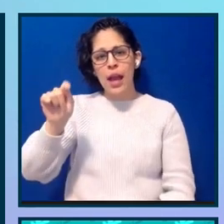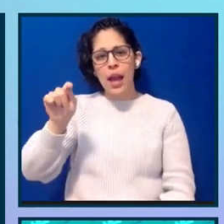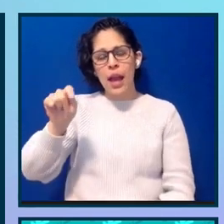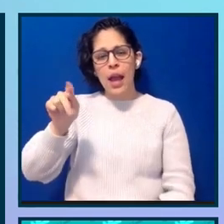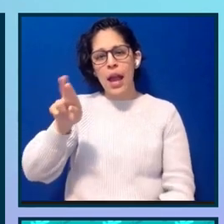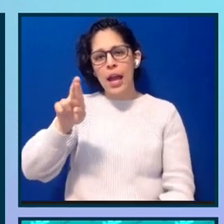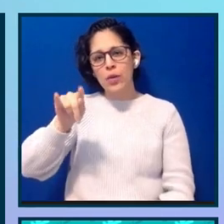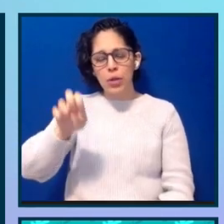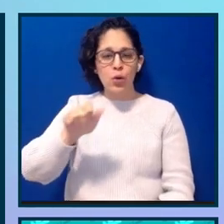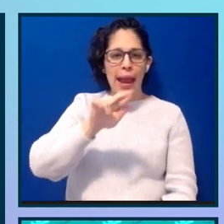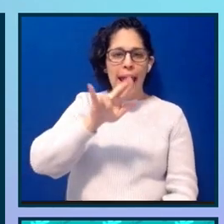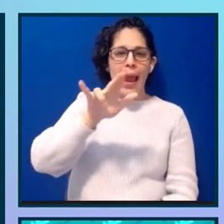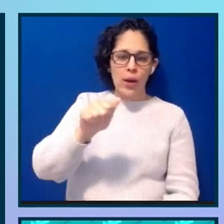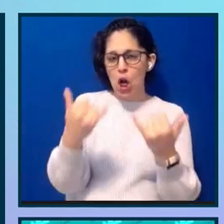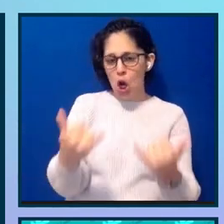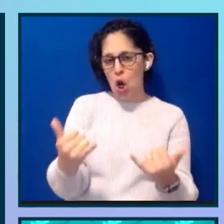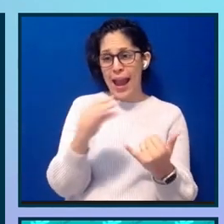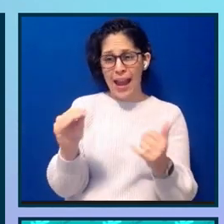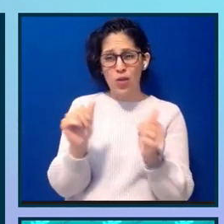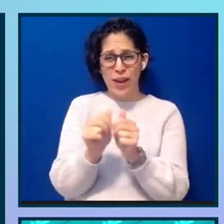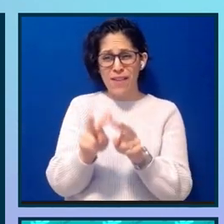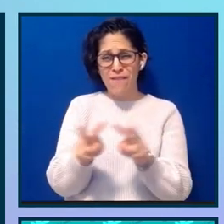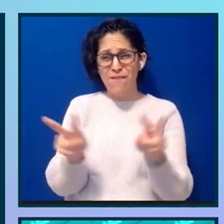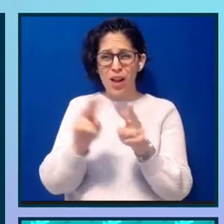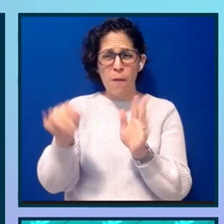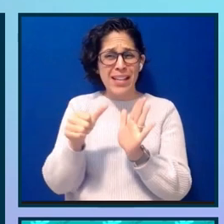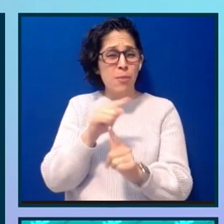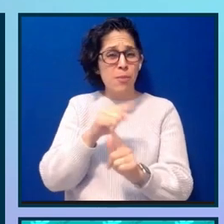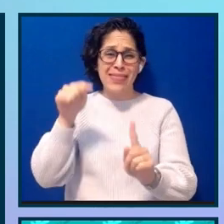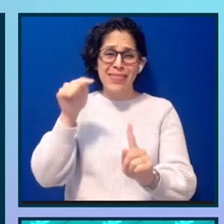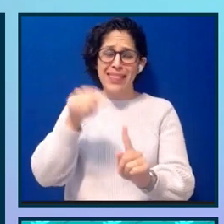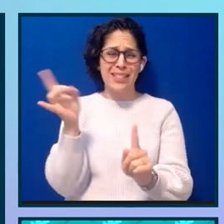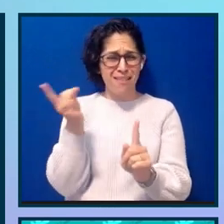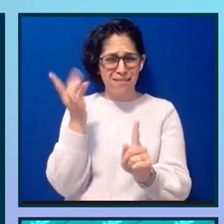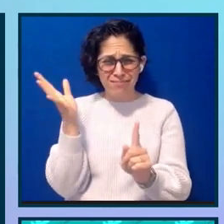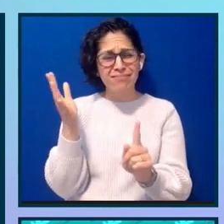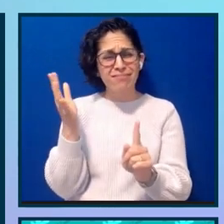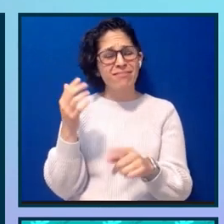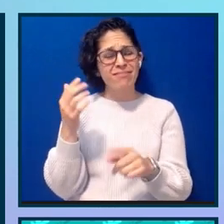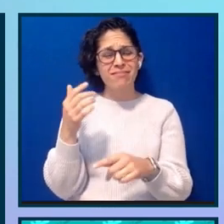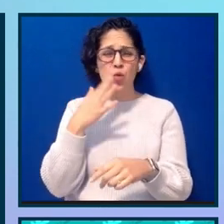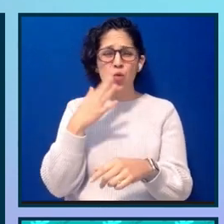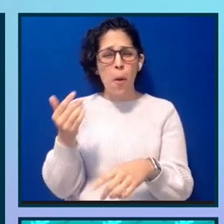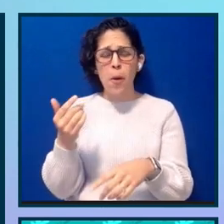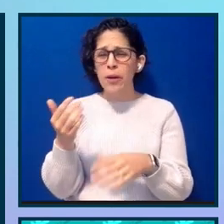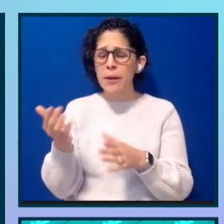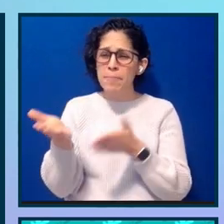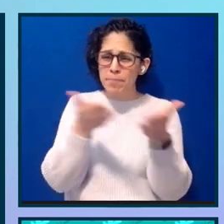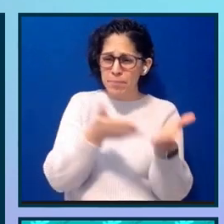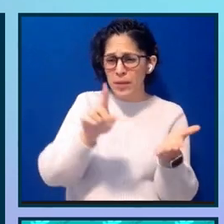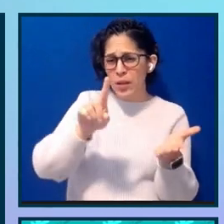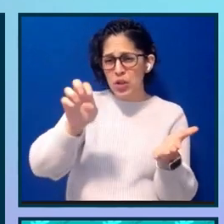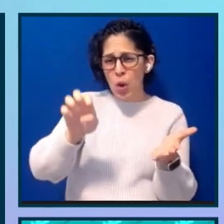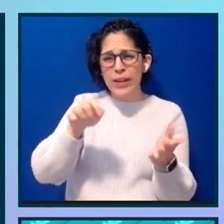of page. But honestly, on this exasperated note, I'll just pass over to Zoë so that she can play some games and